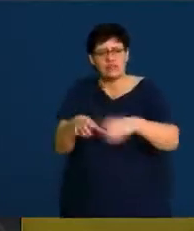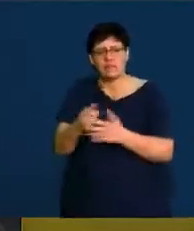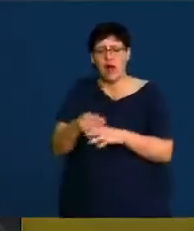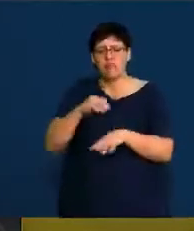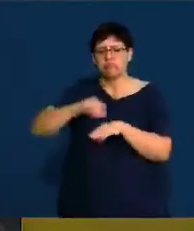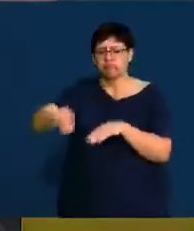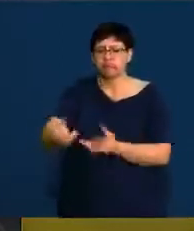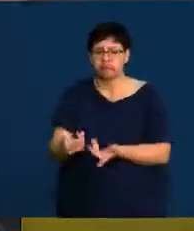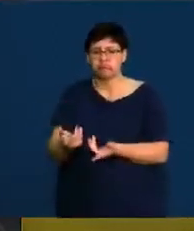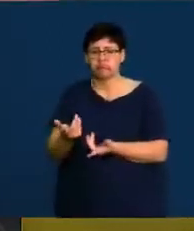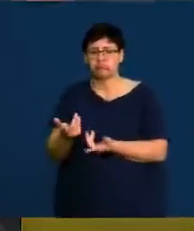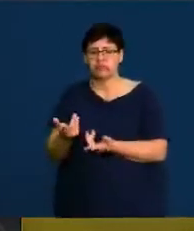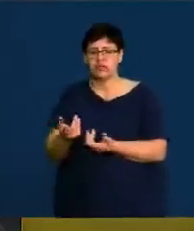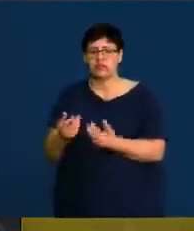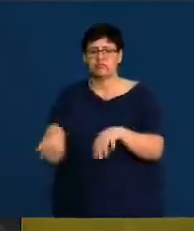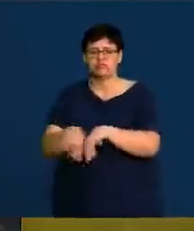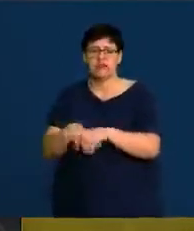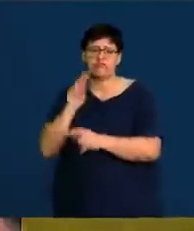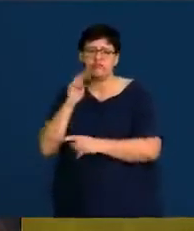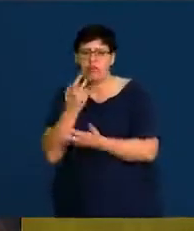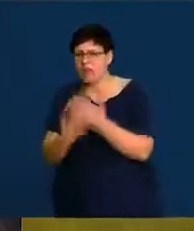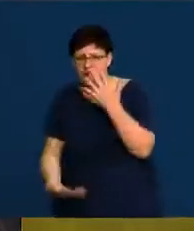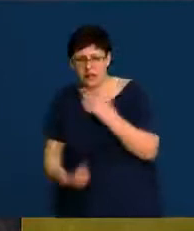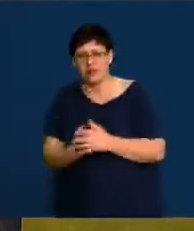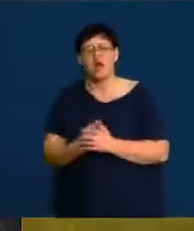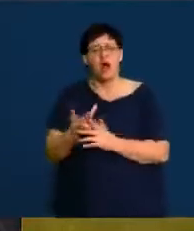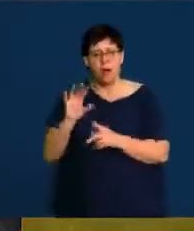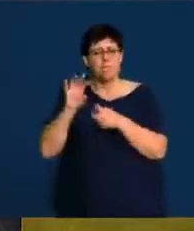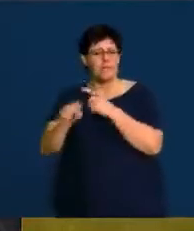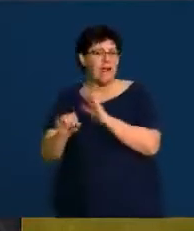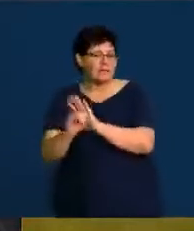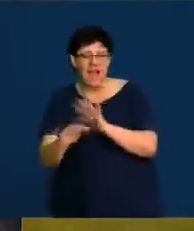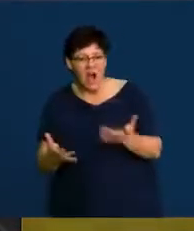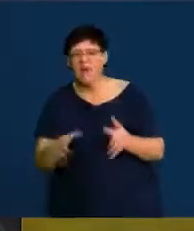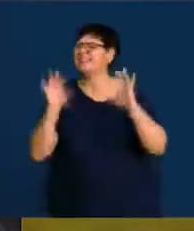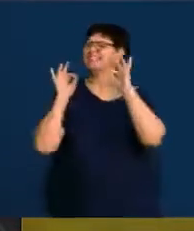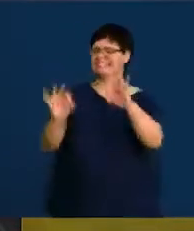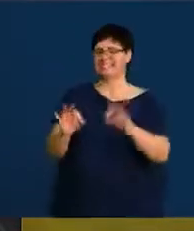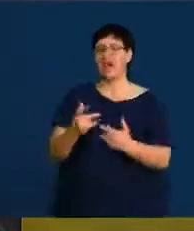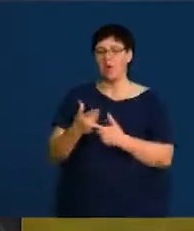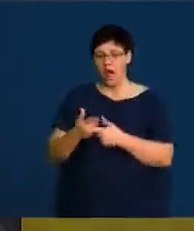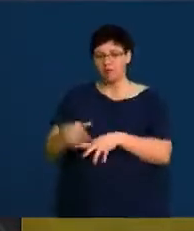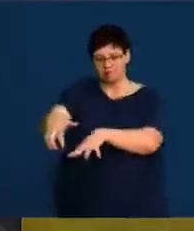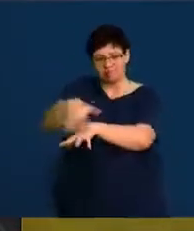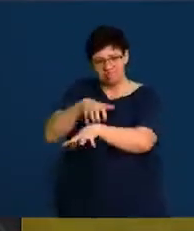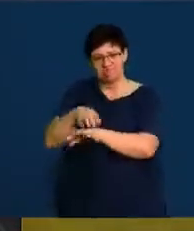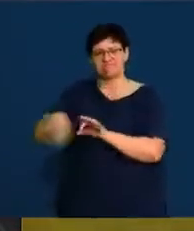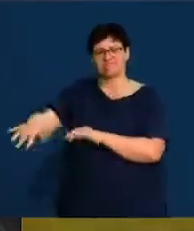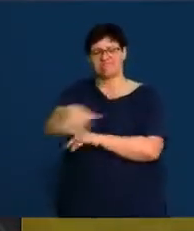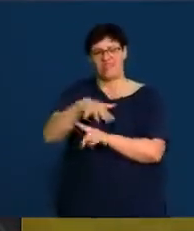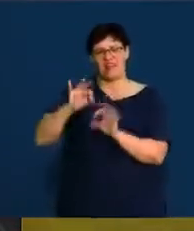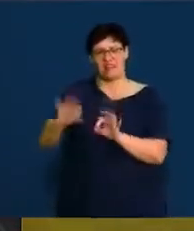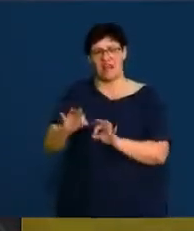farming. How do you identify crop farming on a map? Excellent. Yes, cultivated land.